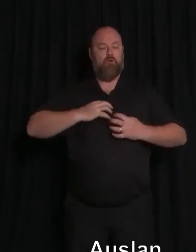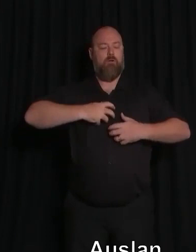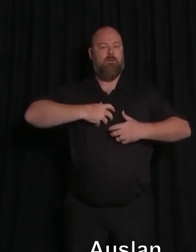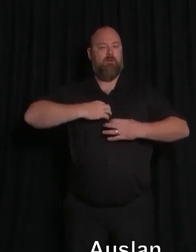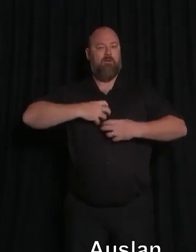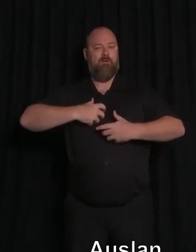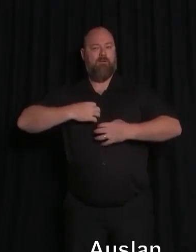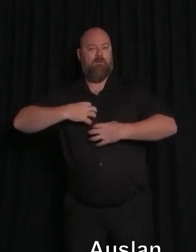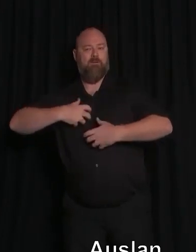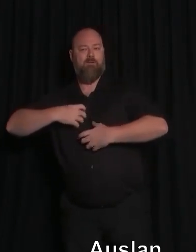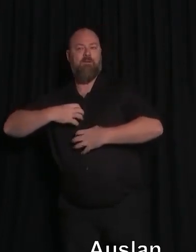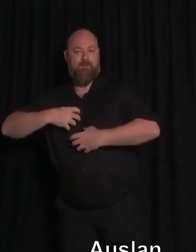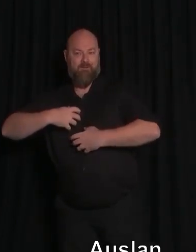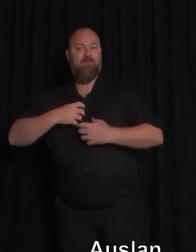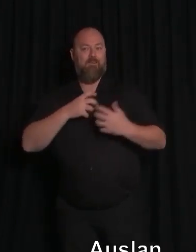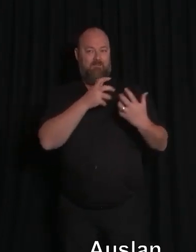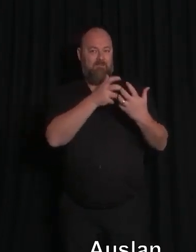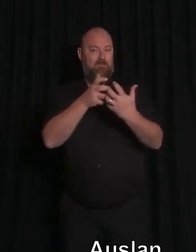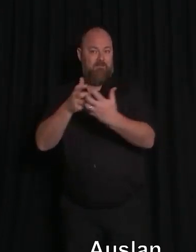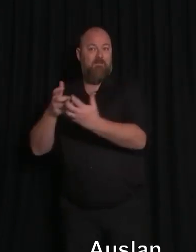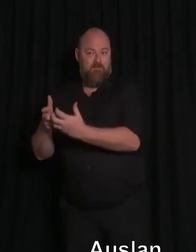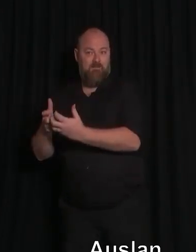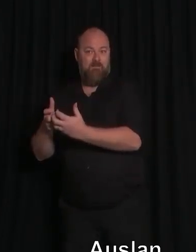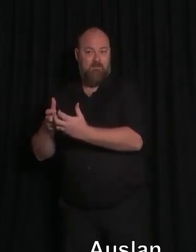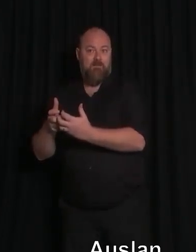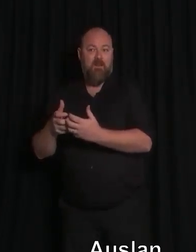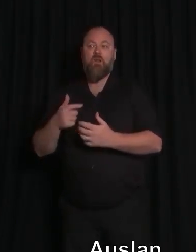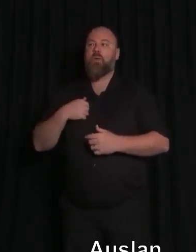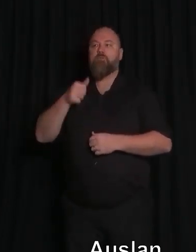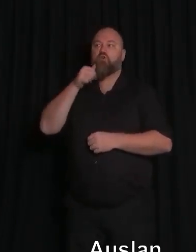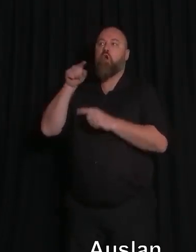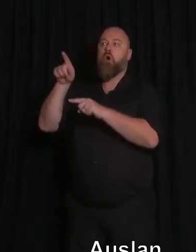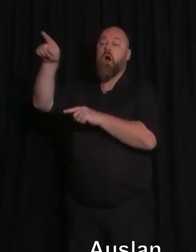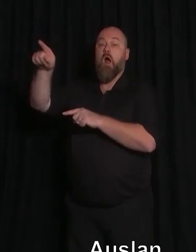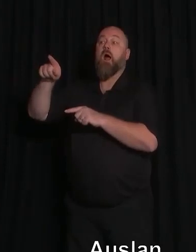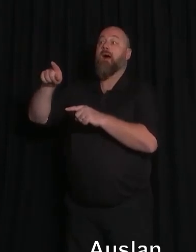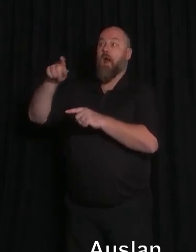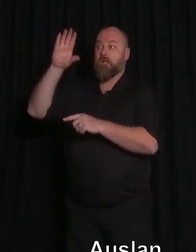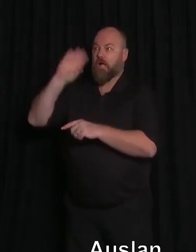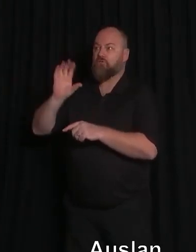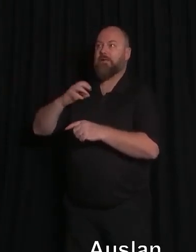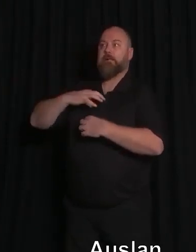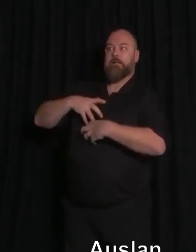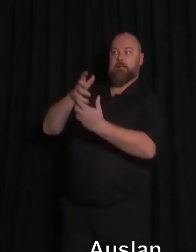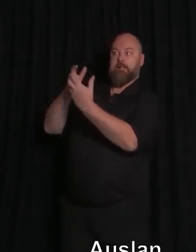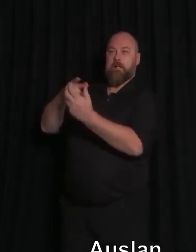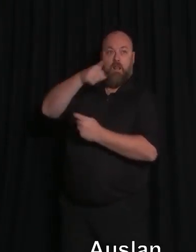a good diplomat must know in the country where he goes all the aspects of the country, political, economic,